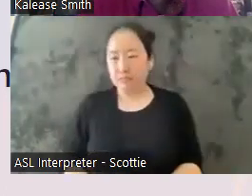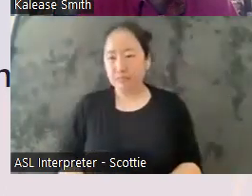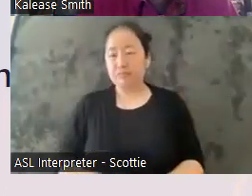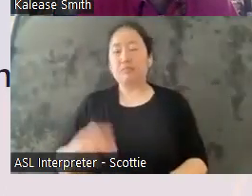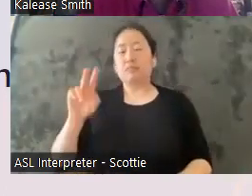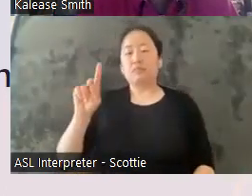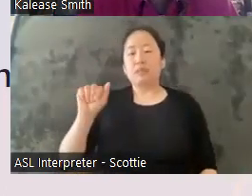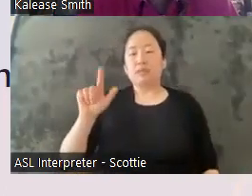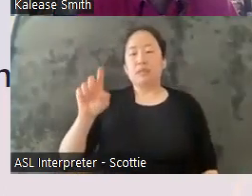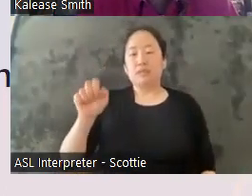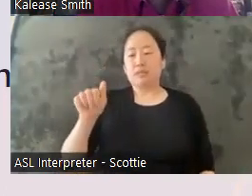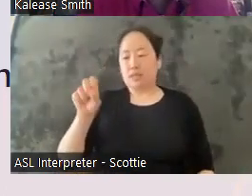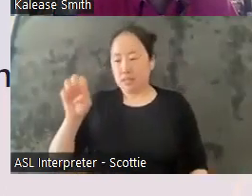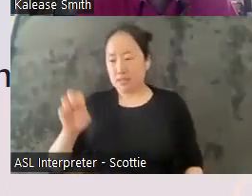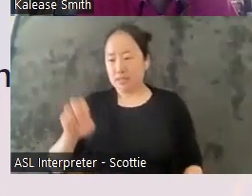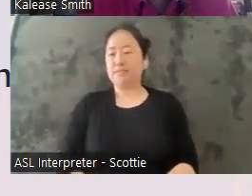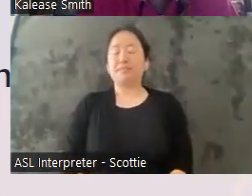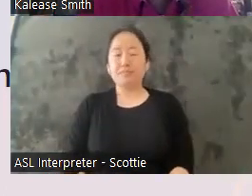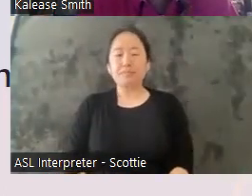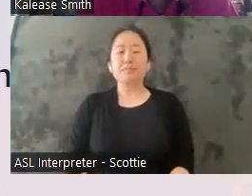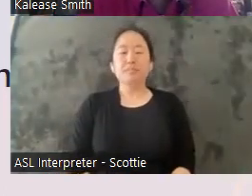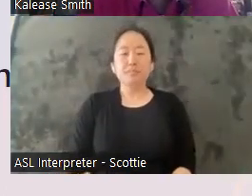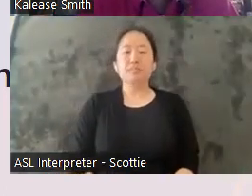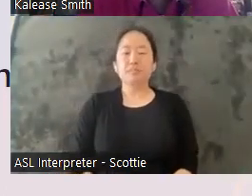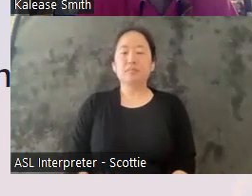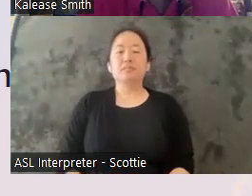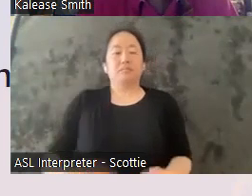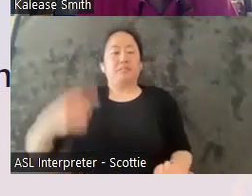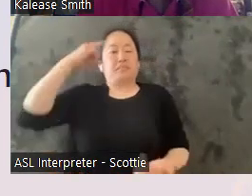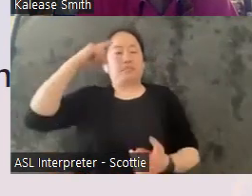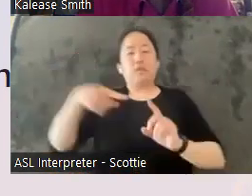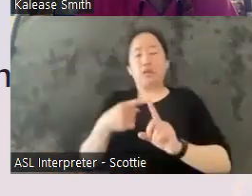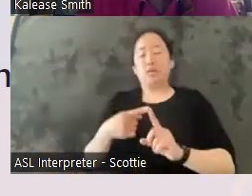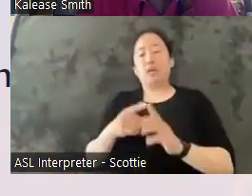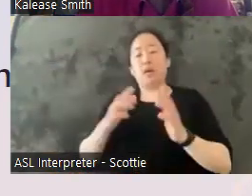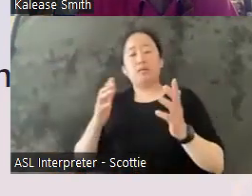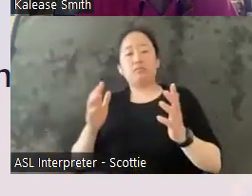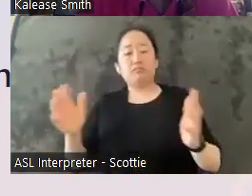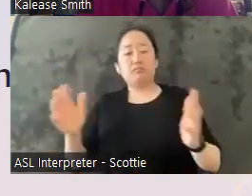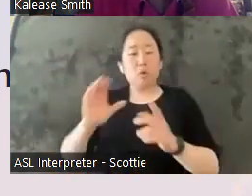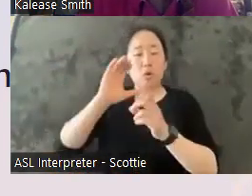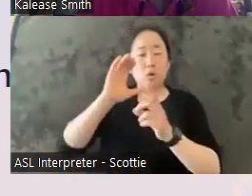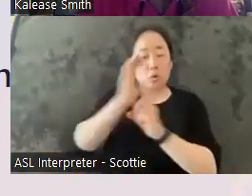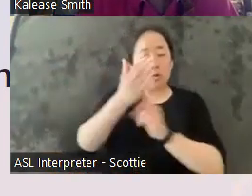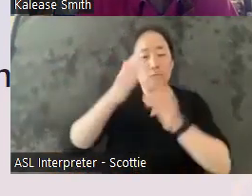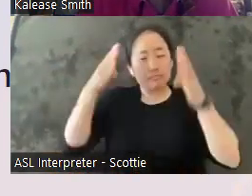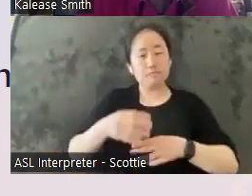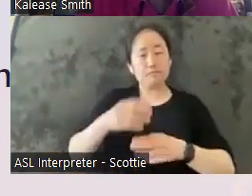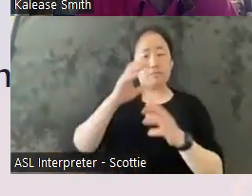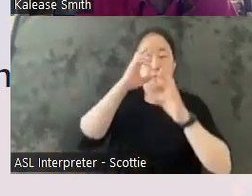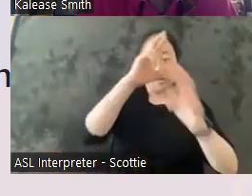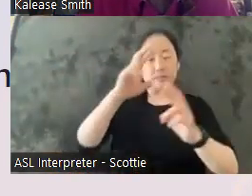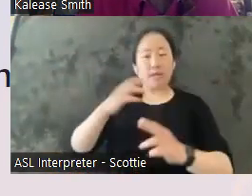promoting a culture of respect and consent from parents to children starts at an early age, and it starts with